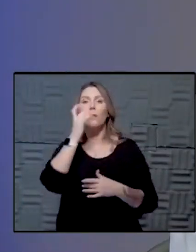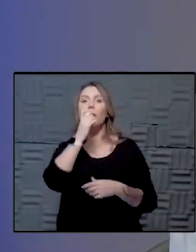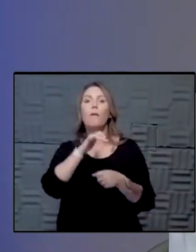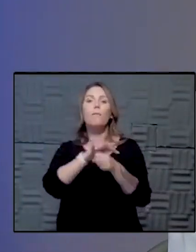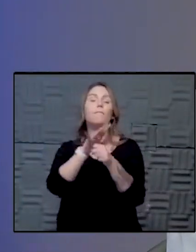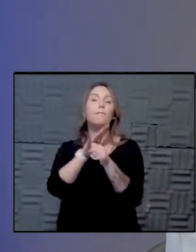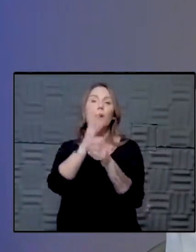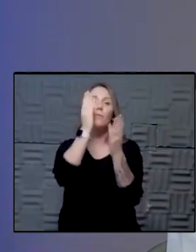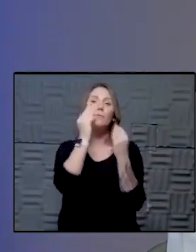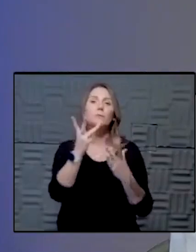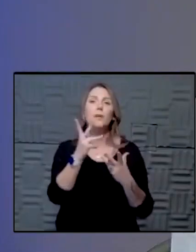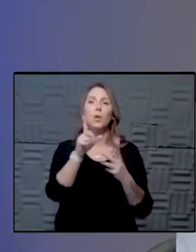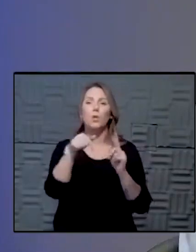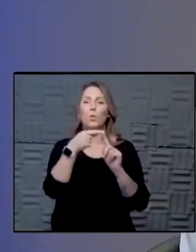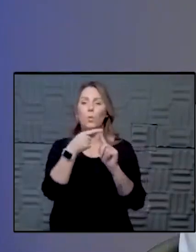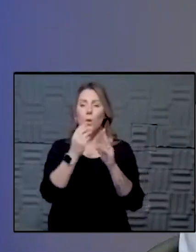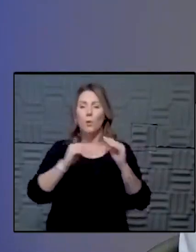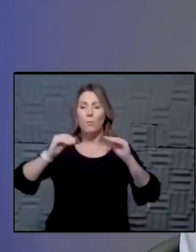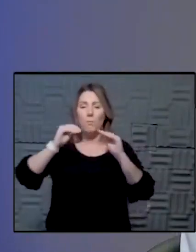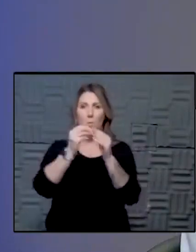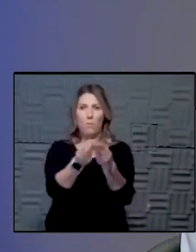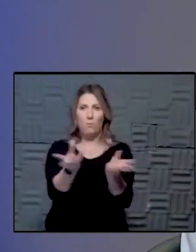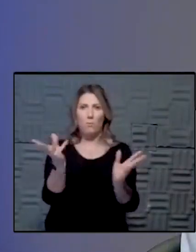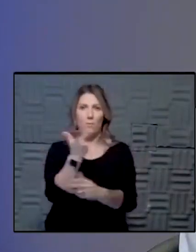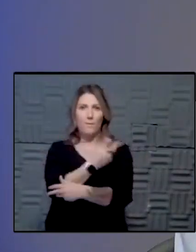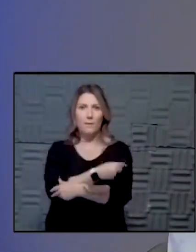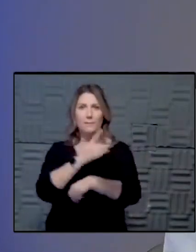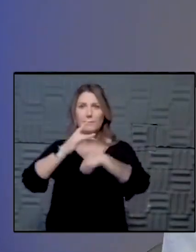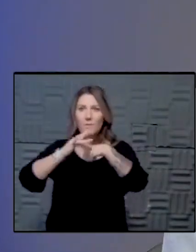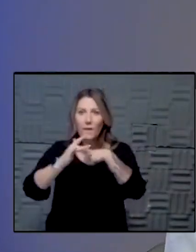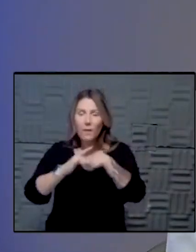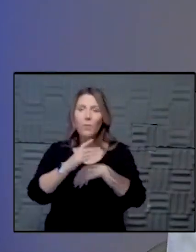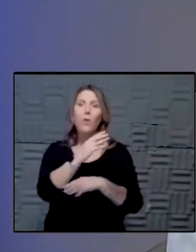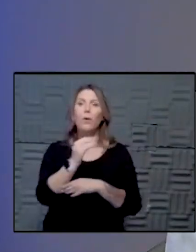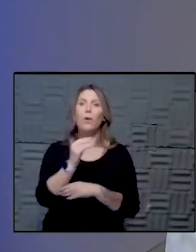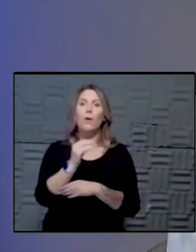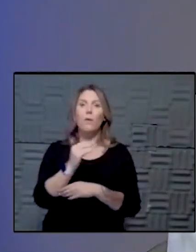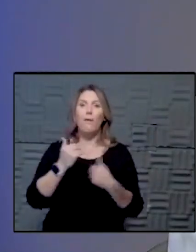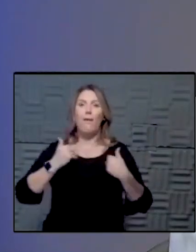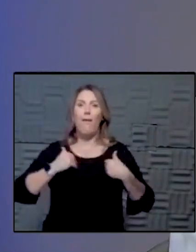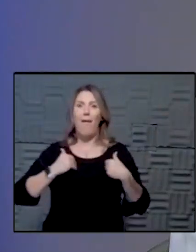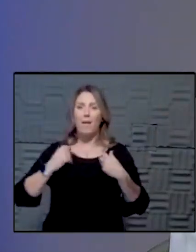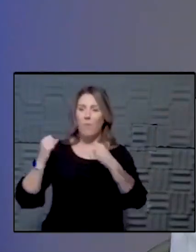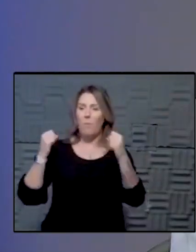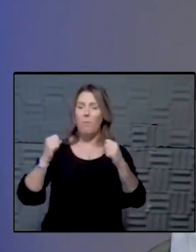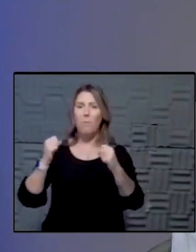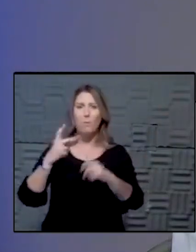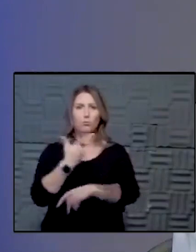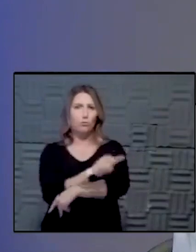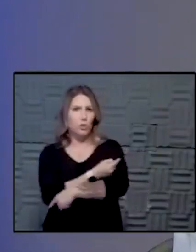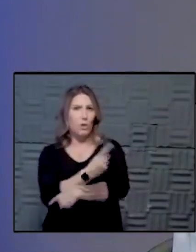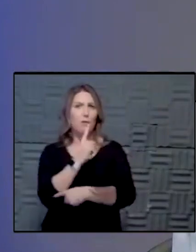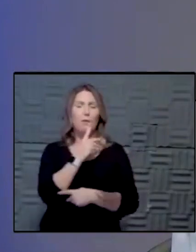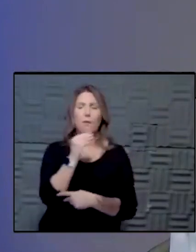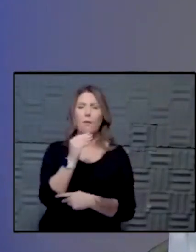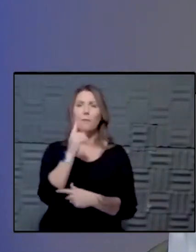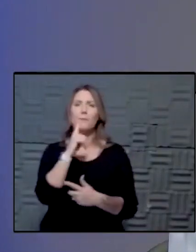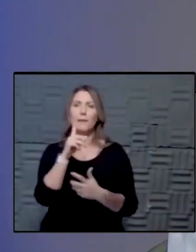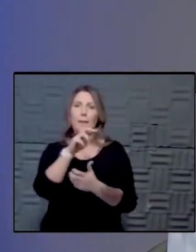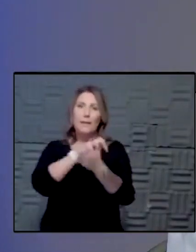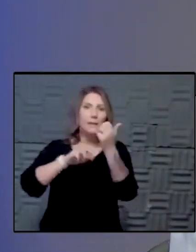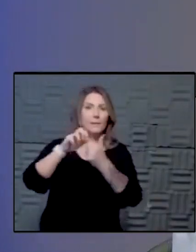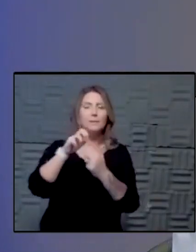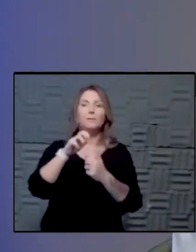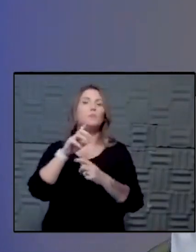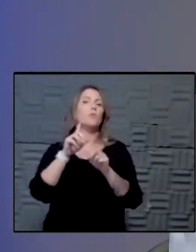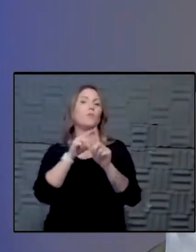think, again, as we get more vaccines out there and available, and if there are boosters, there probably is going to be just inherent mixing by